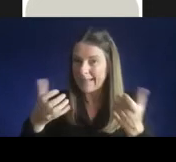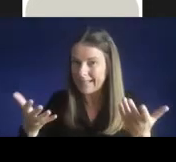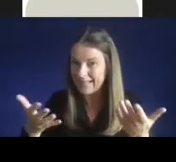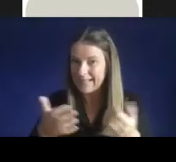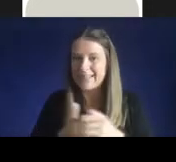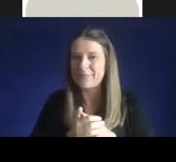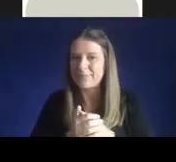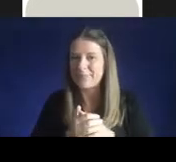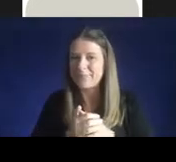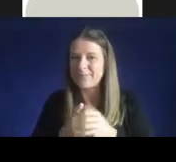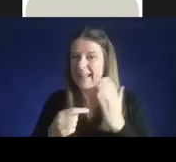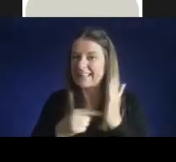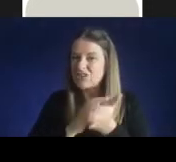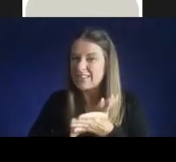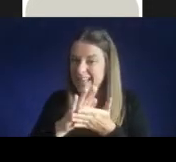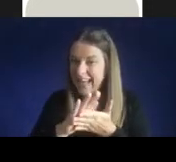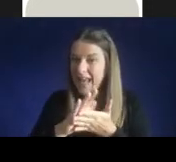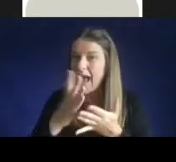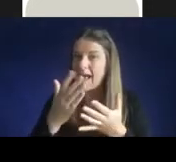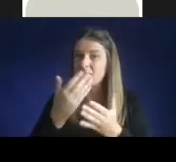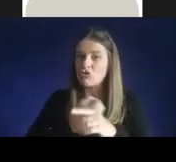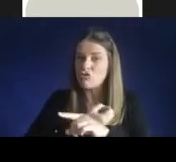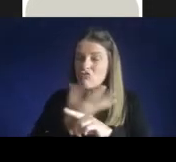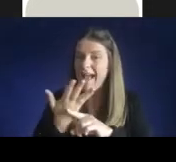And Grass is Greener by Fred Braithwaite.